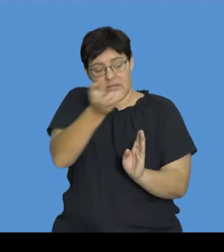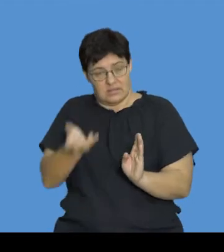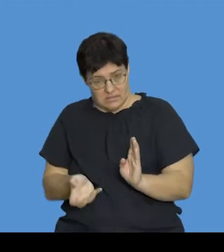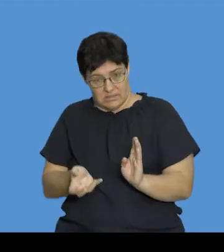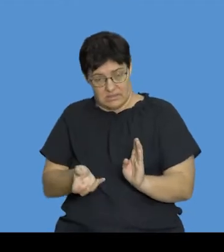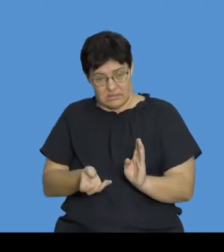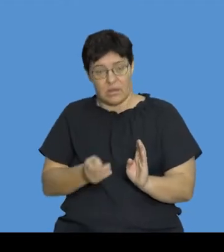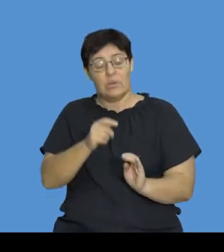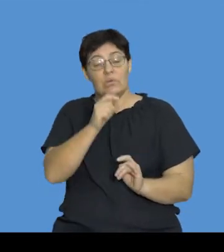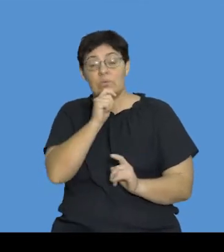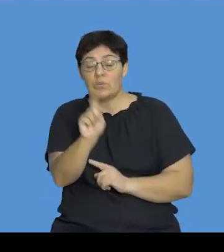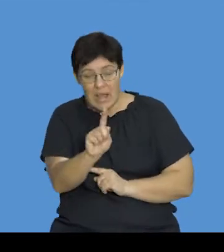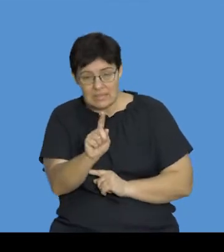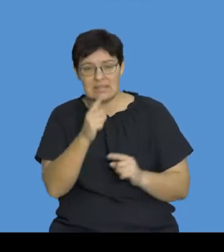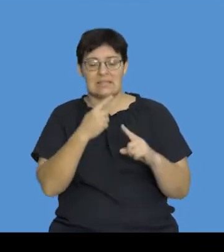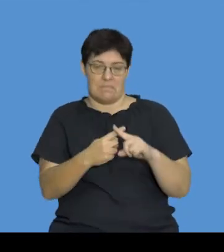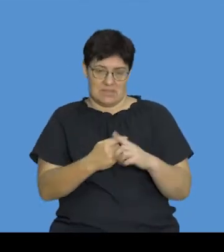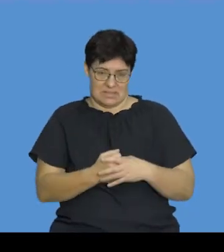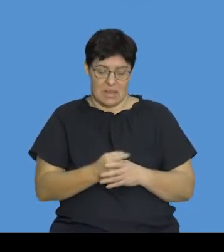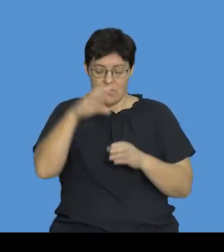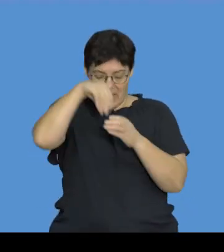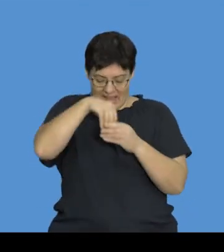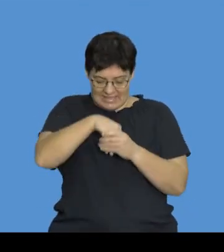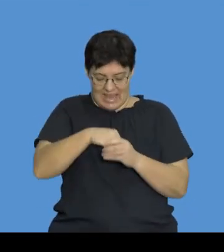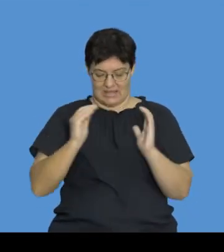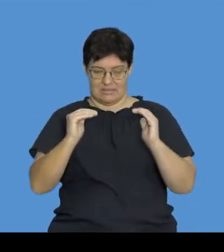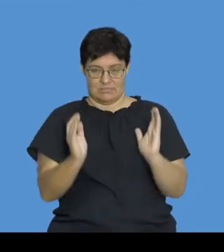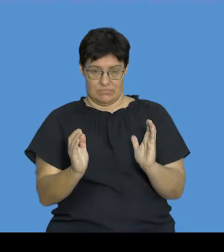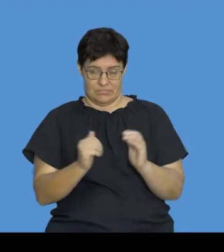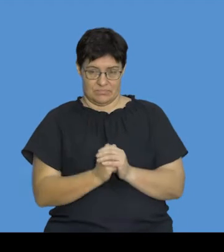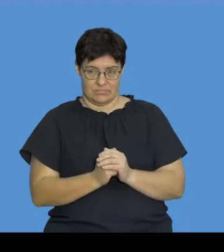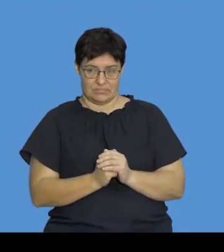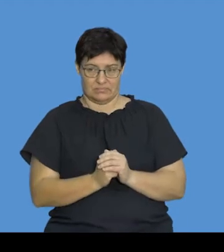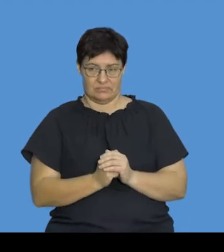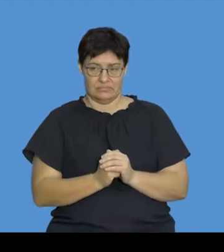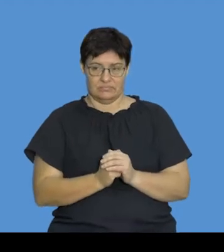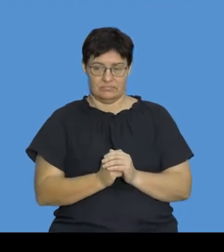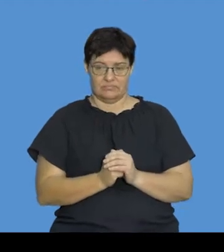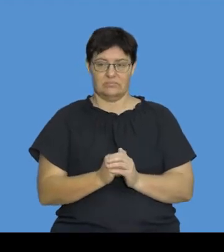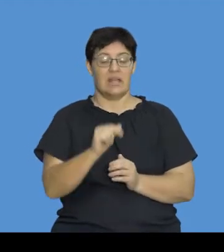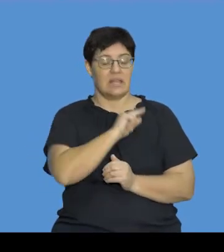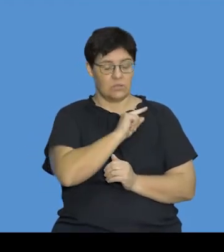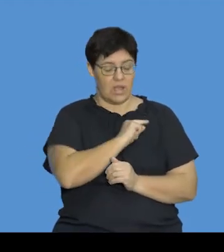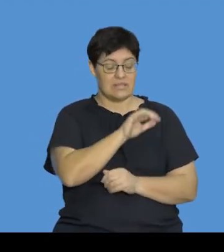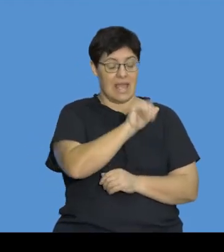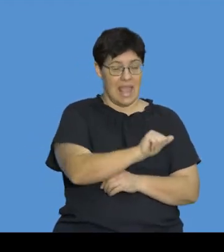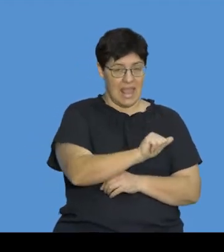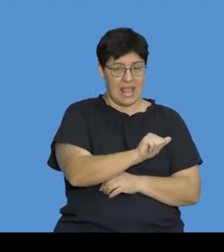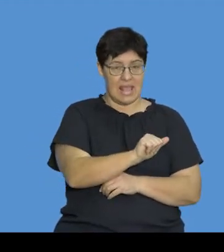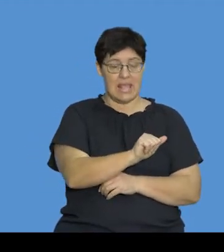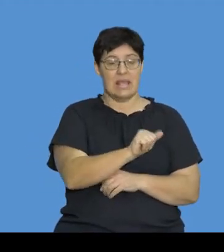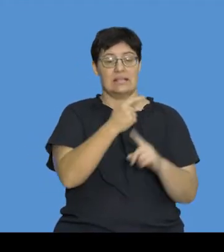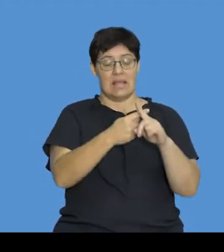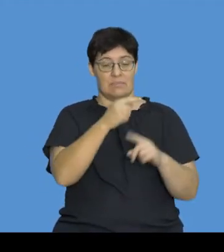using multiplication to the terms inside the bracket. Hence, it's going to be the A multiplied by the